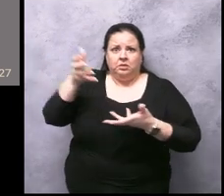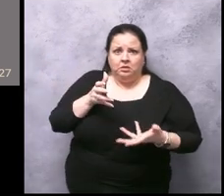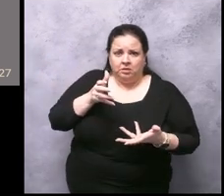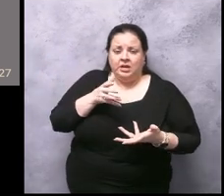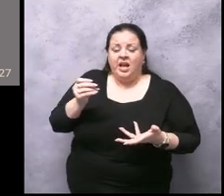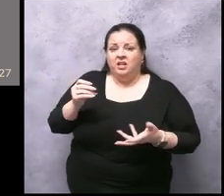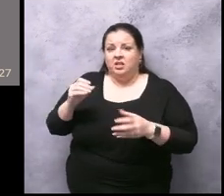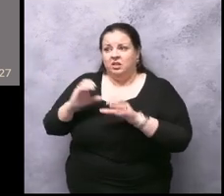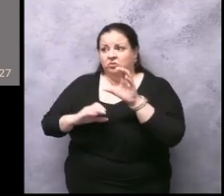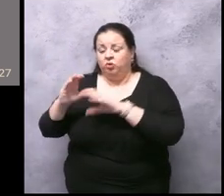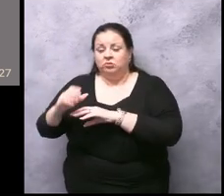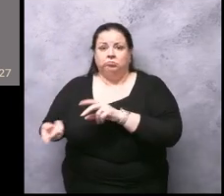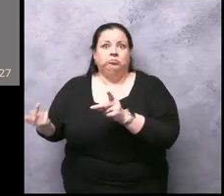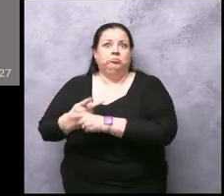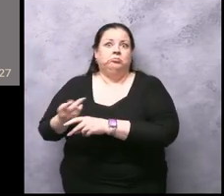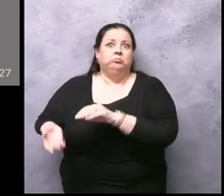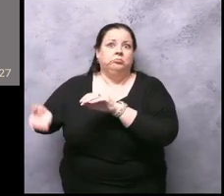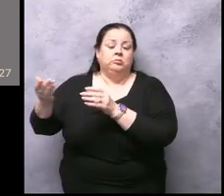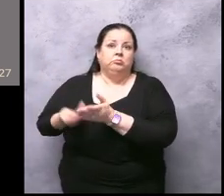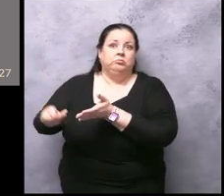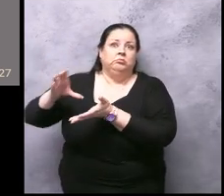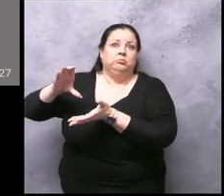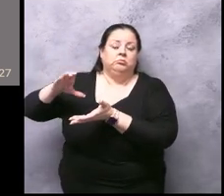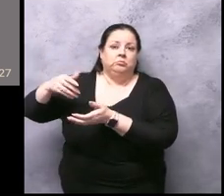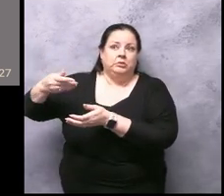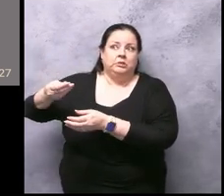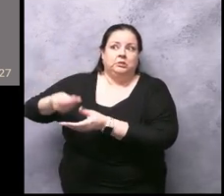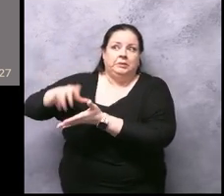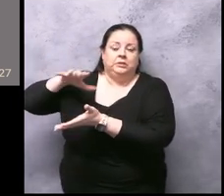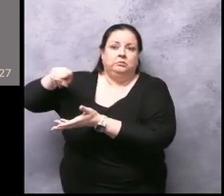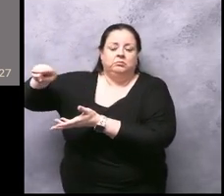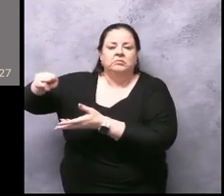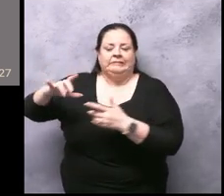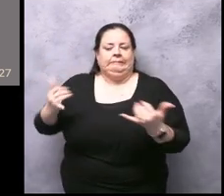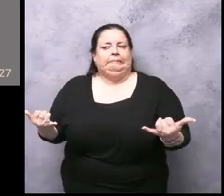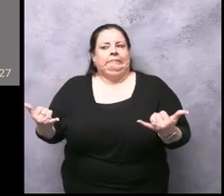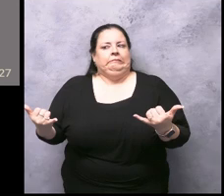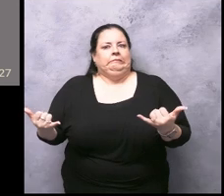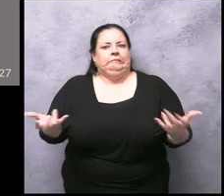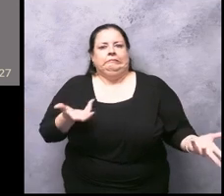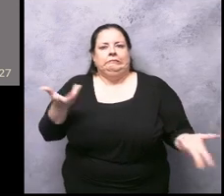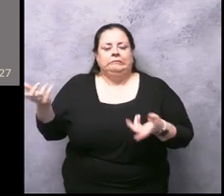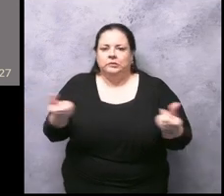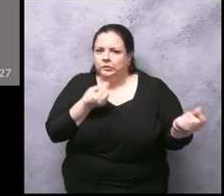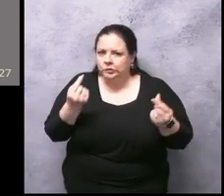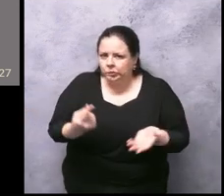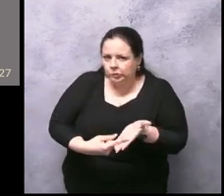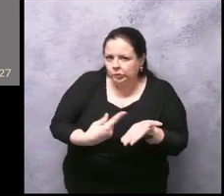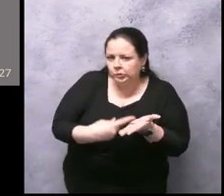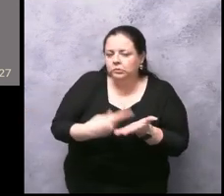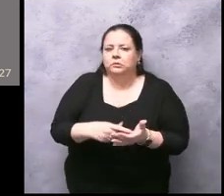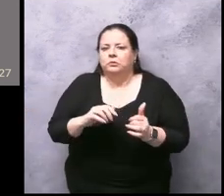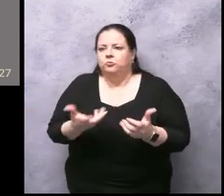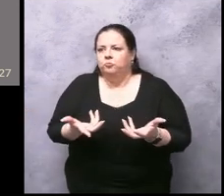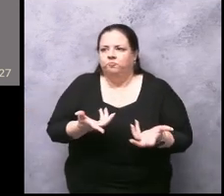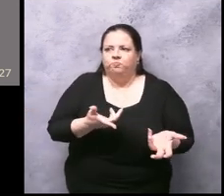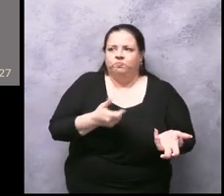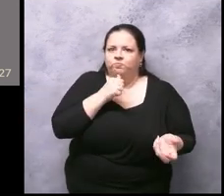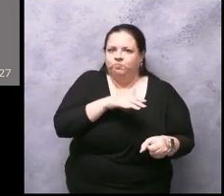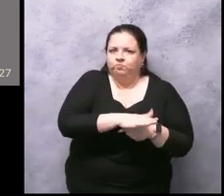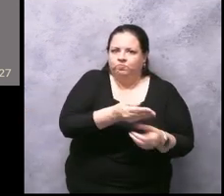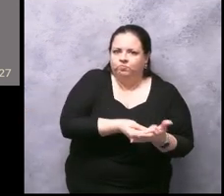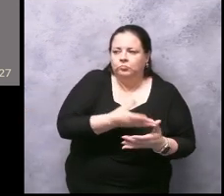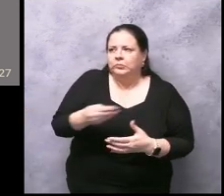costs, et cetera, creates the need for a discussion within the district about how to best accommodate this projected